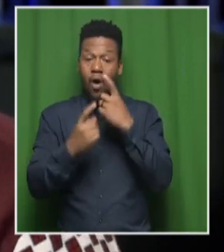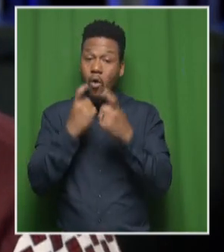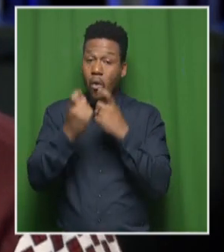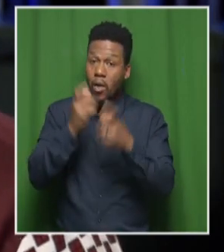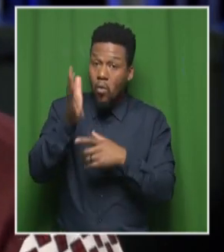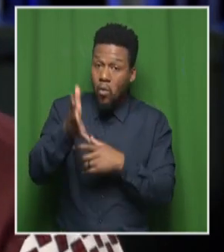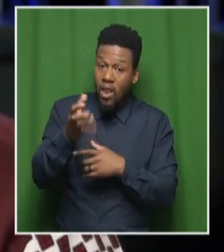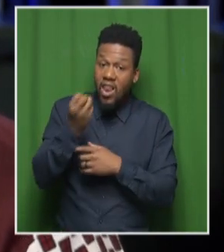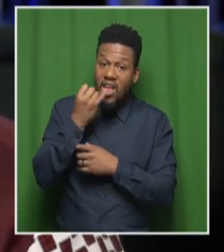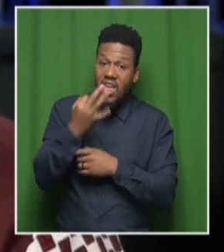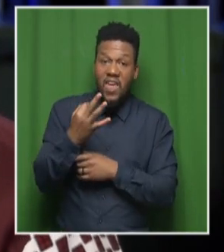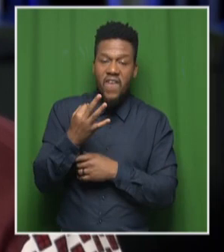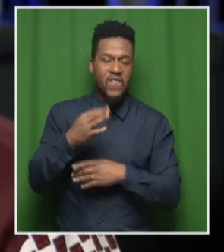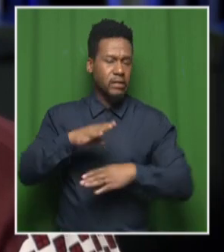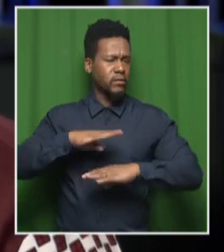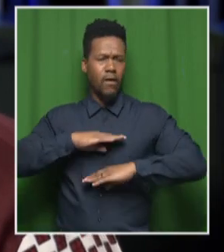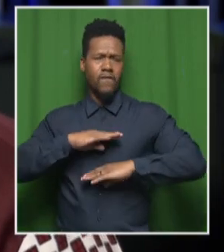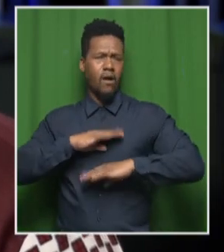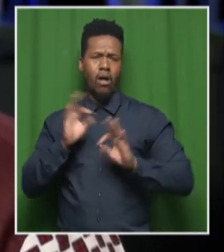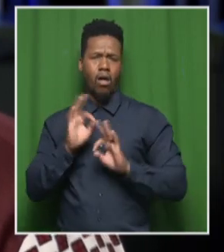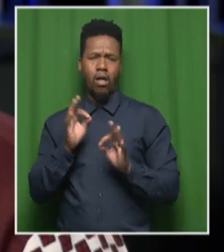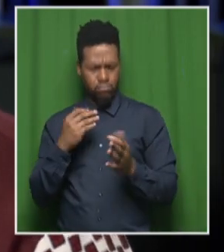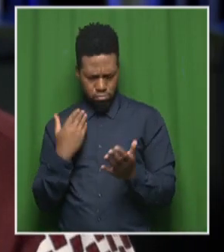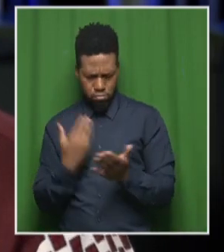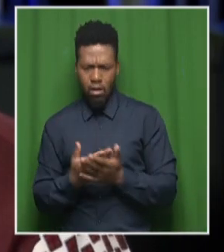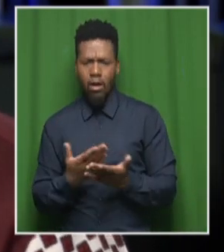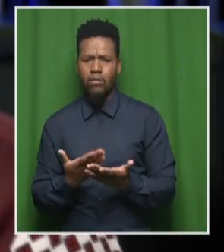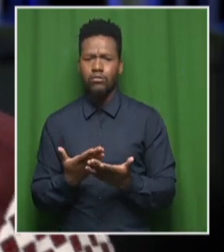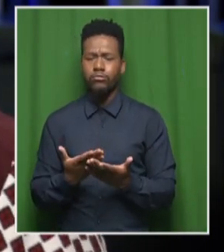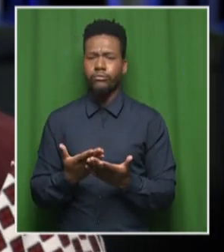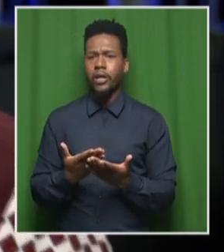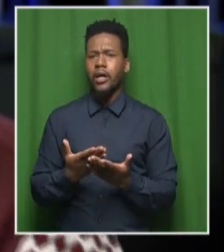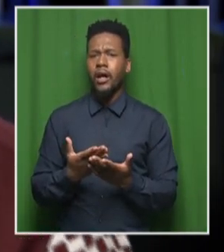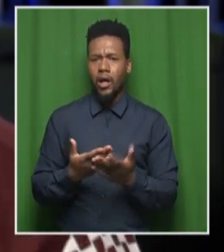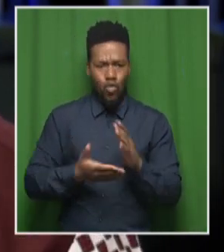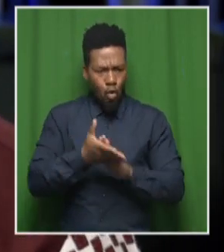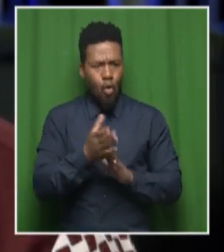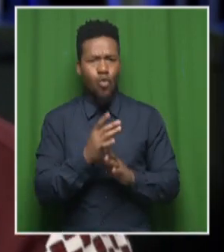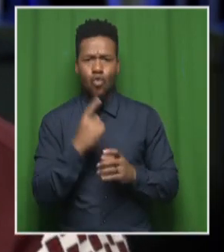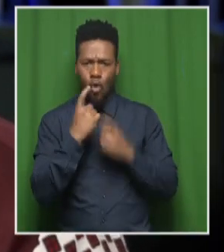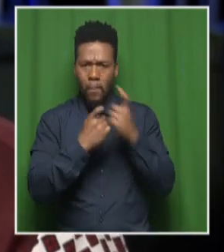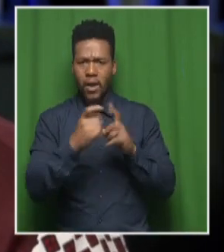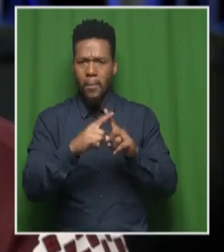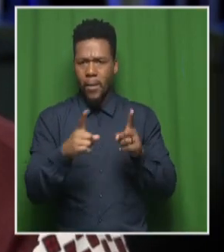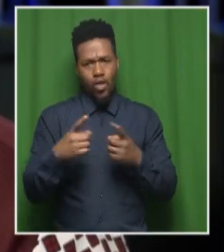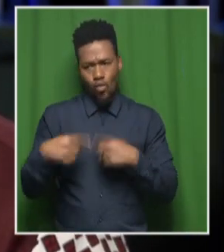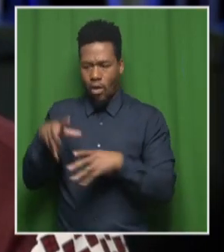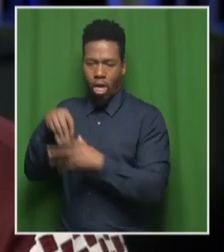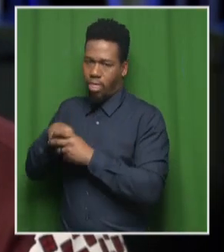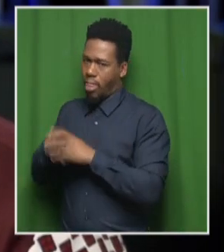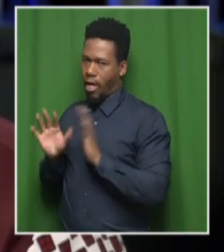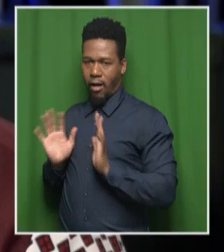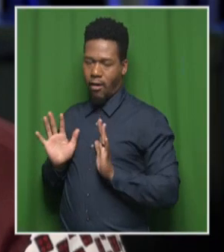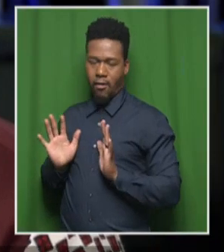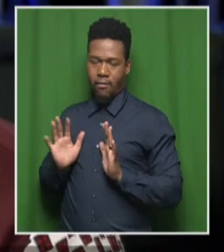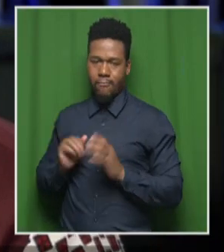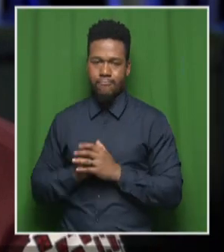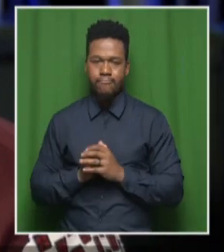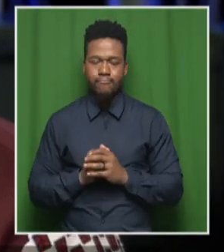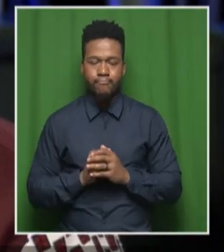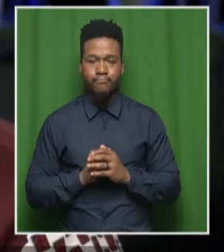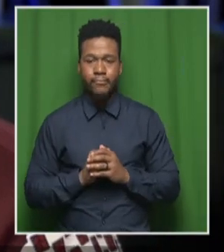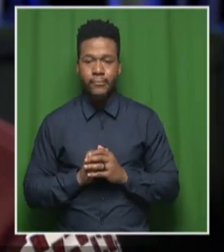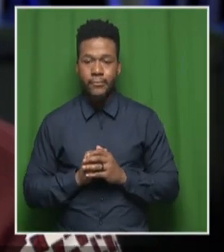not satisfied, they will lodge that objection, and it does not involve us at a local nor at the provincial office. That's where we are.